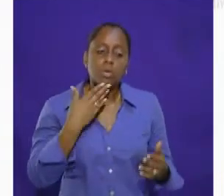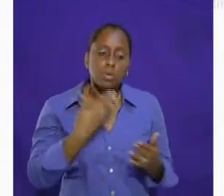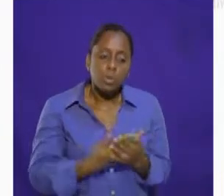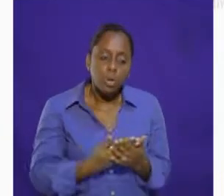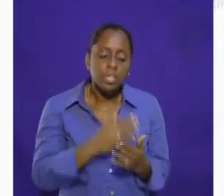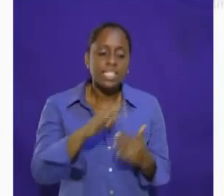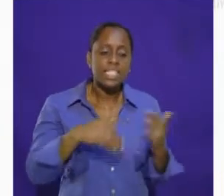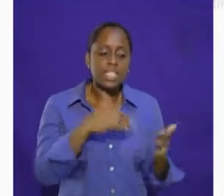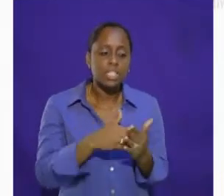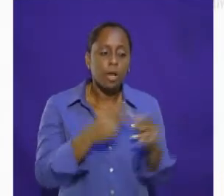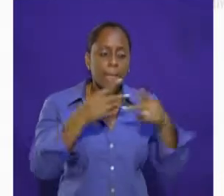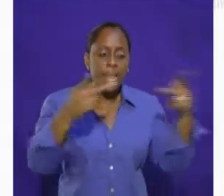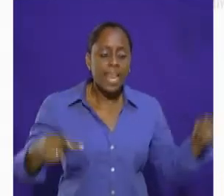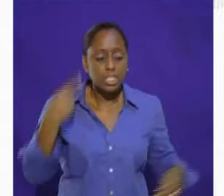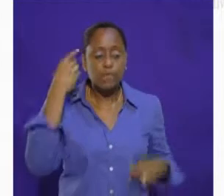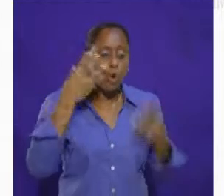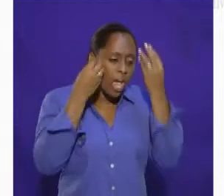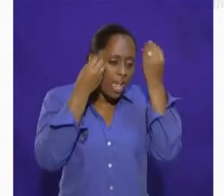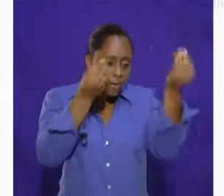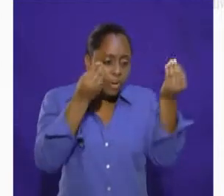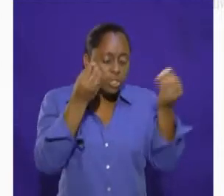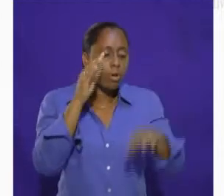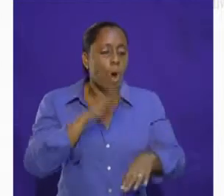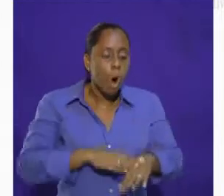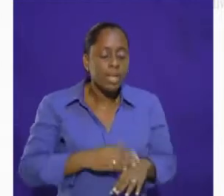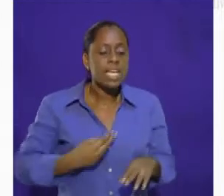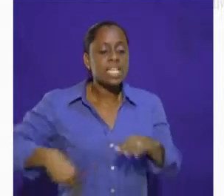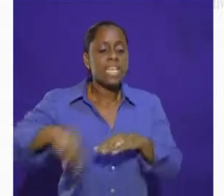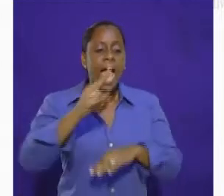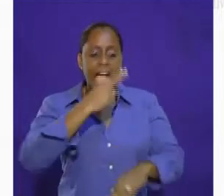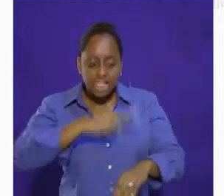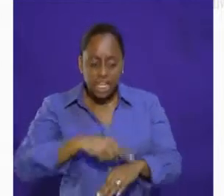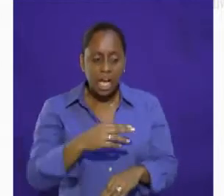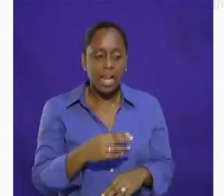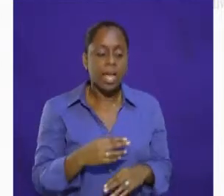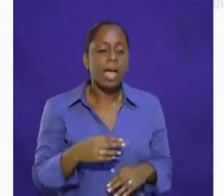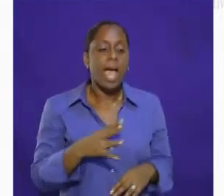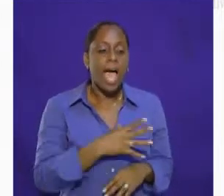of information on national access and benefit sharing measures.